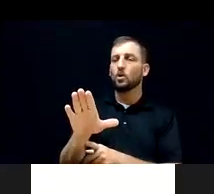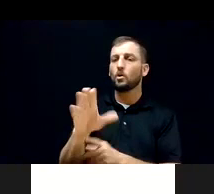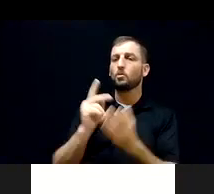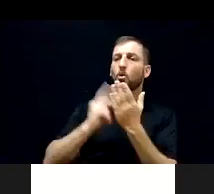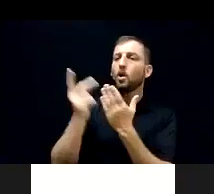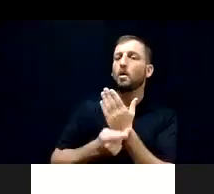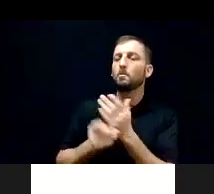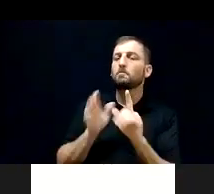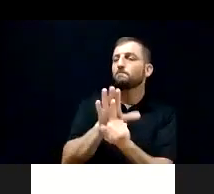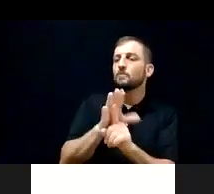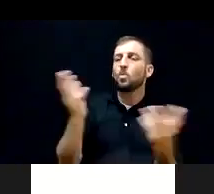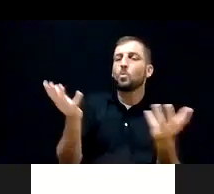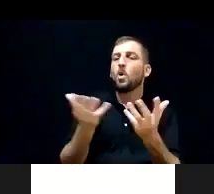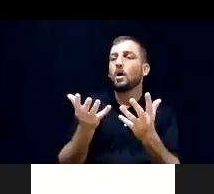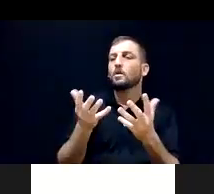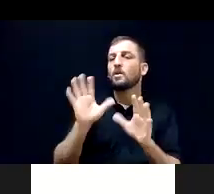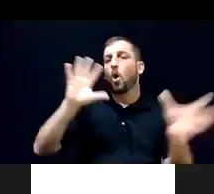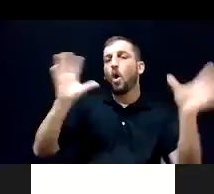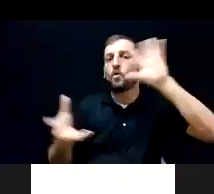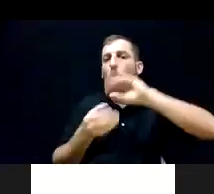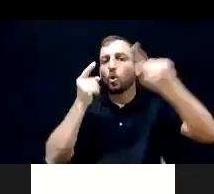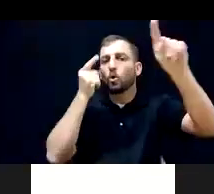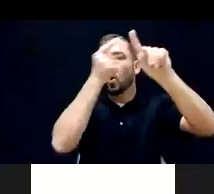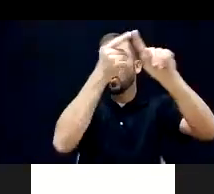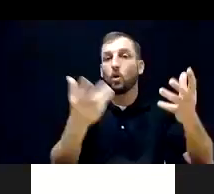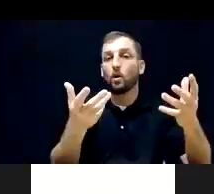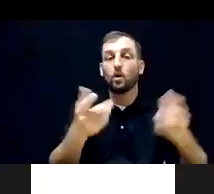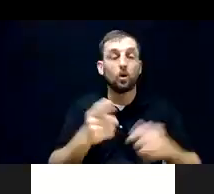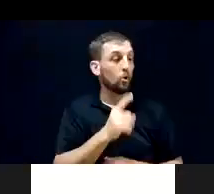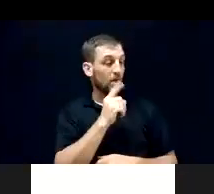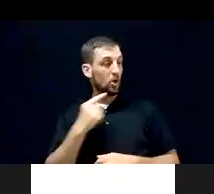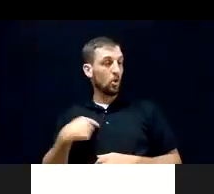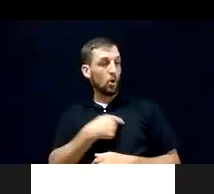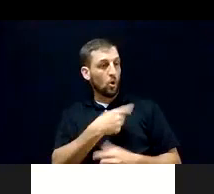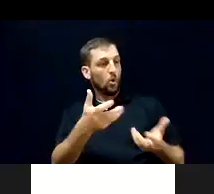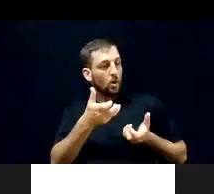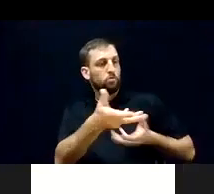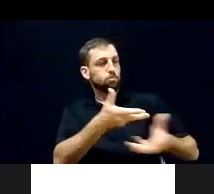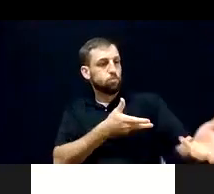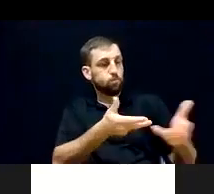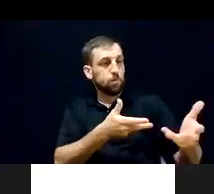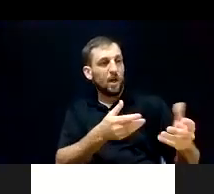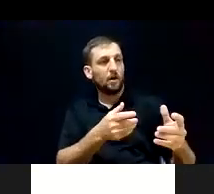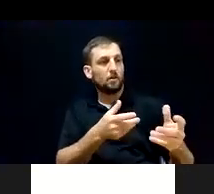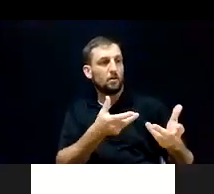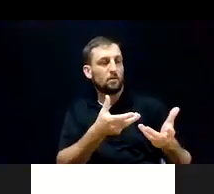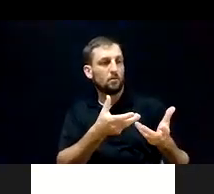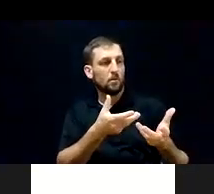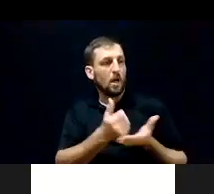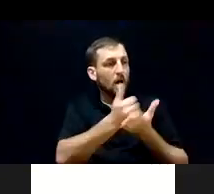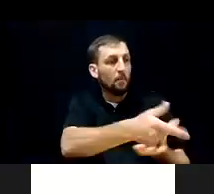BRCC? Our overall goals are really to foster independence with our students.